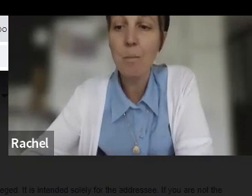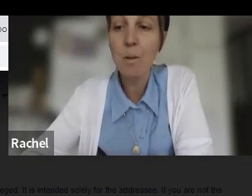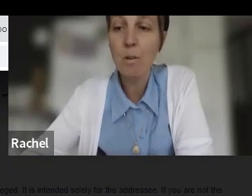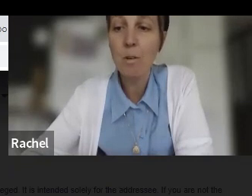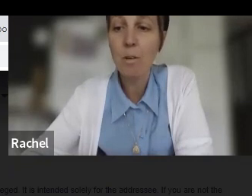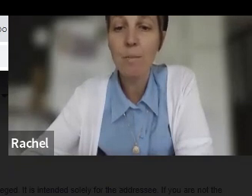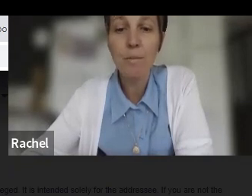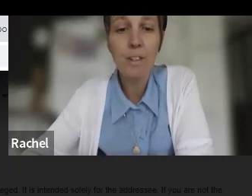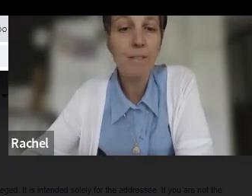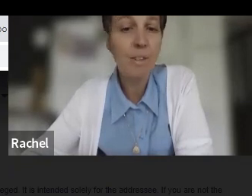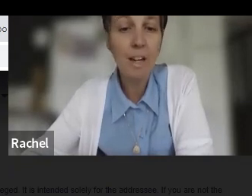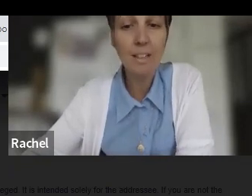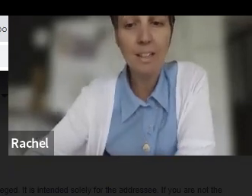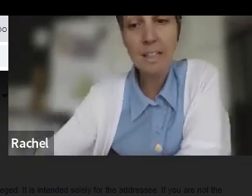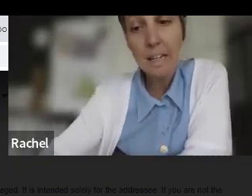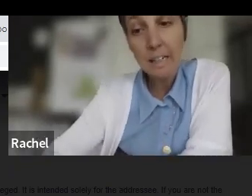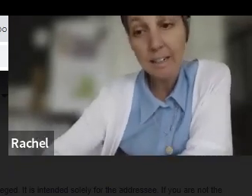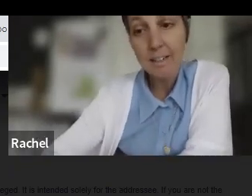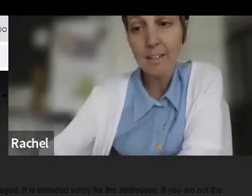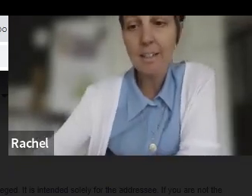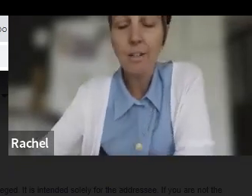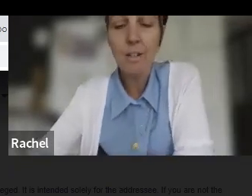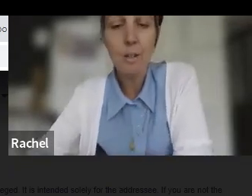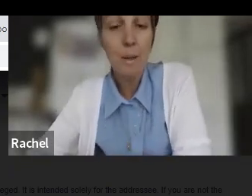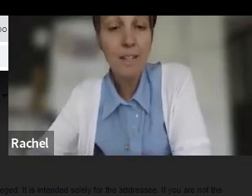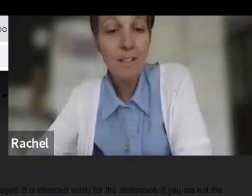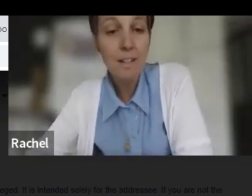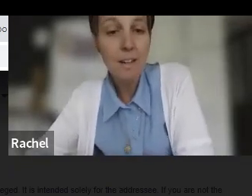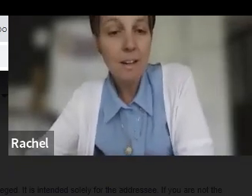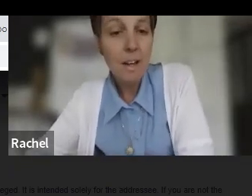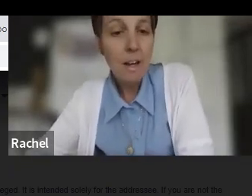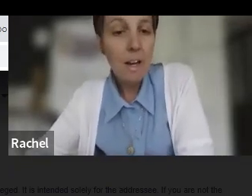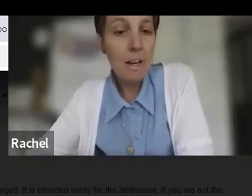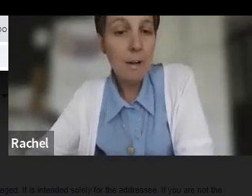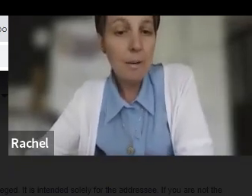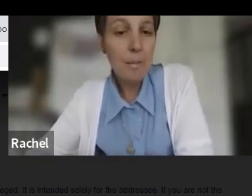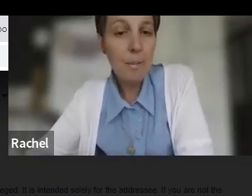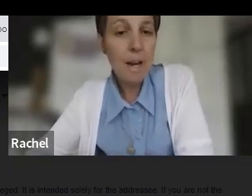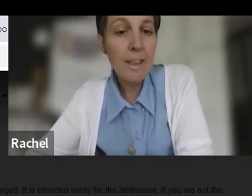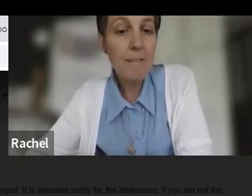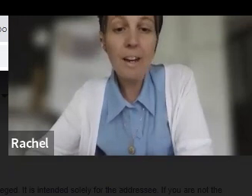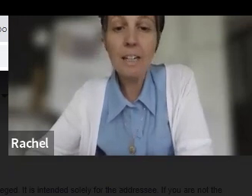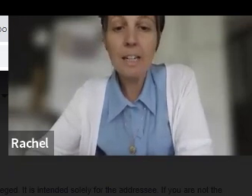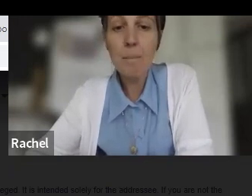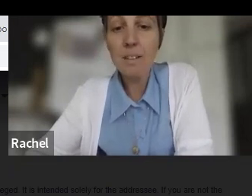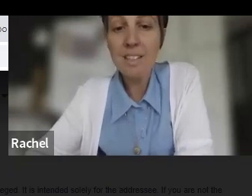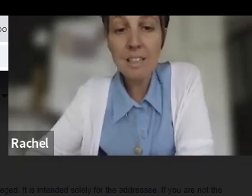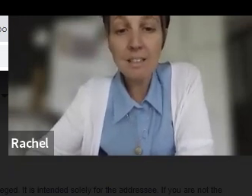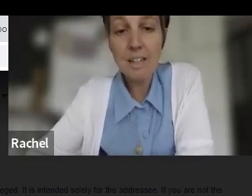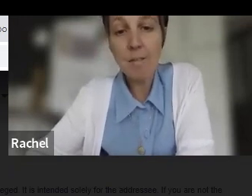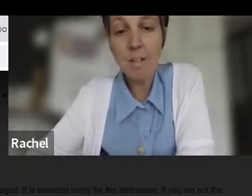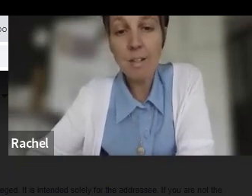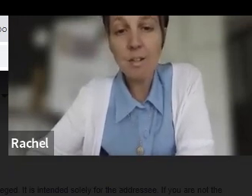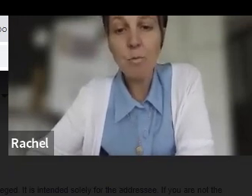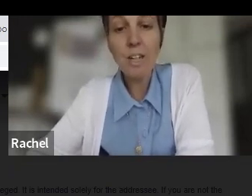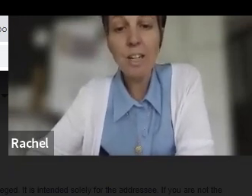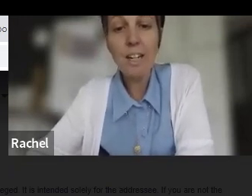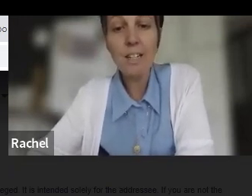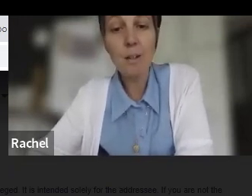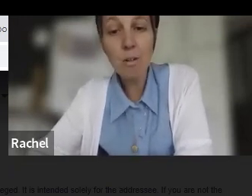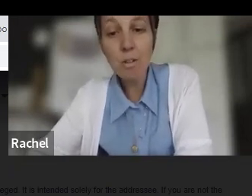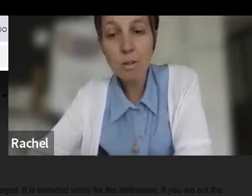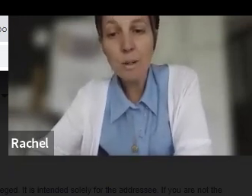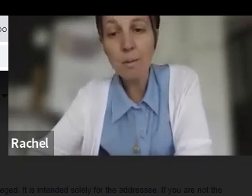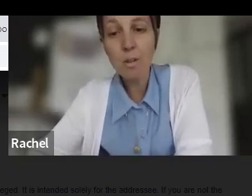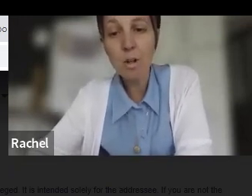by PDCS are in line with all the NICE guidelines and evidence base. And then finally, it builds skills in areas such